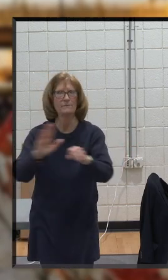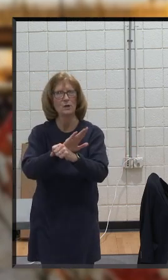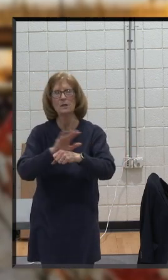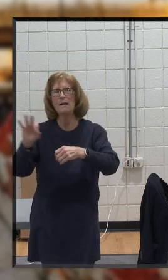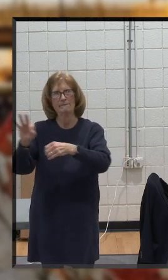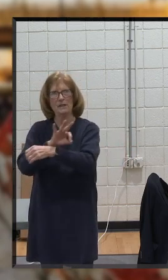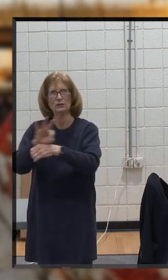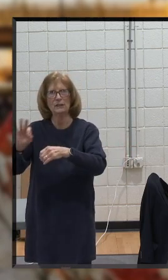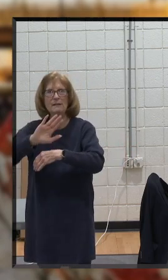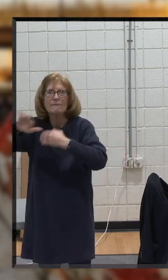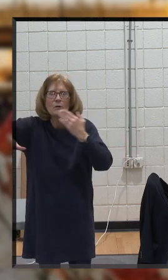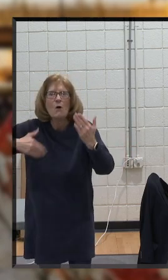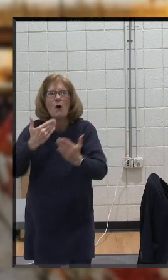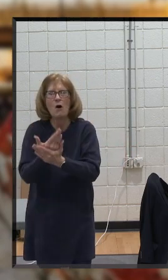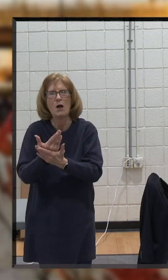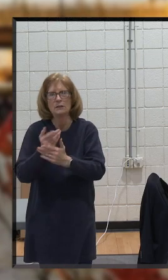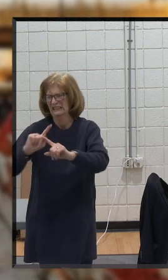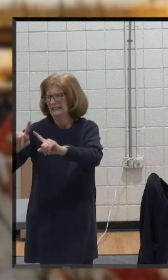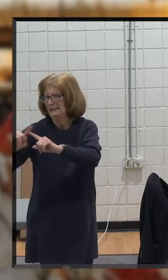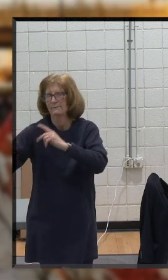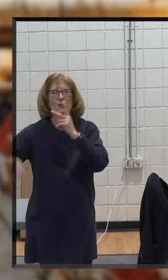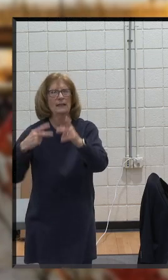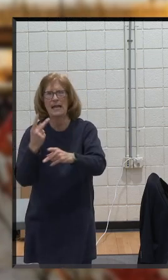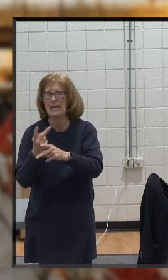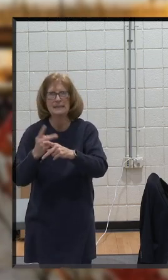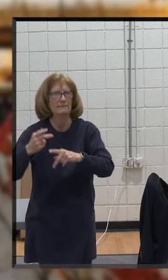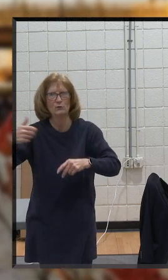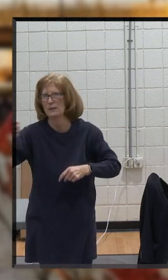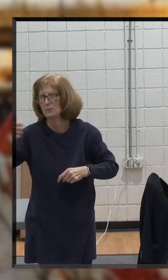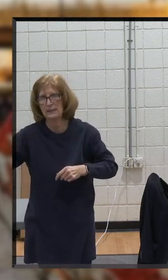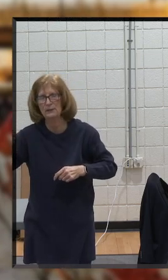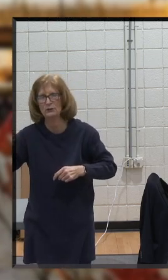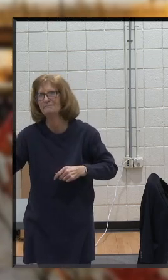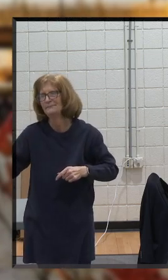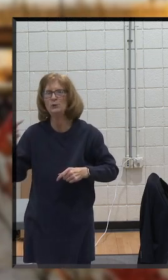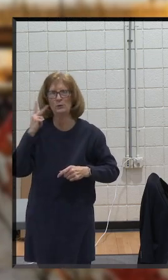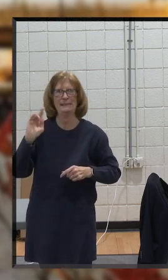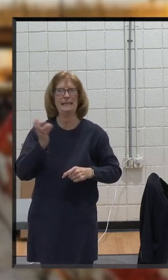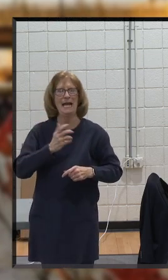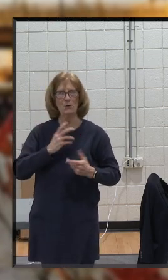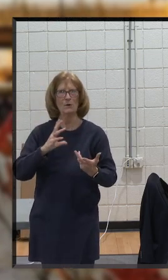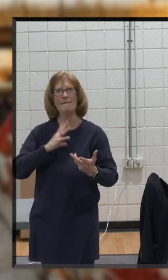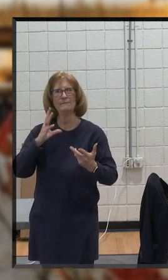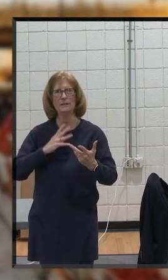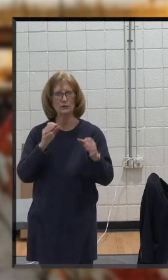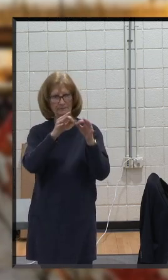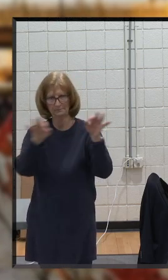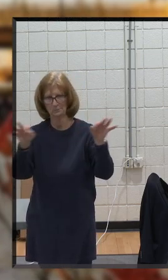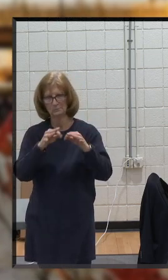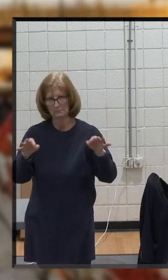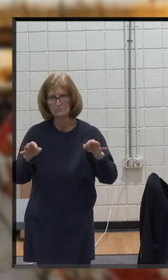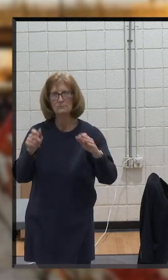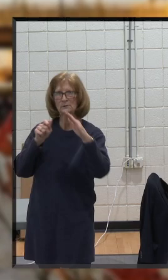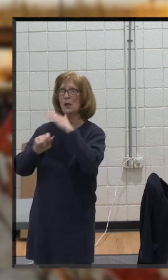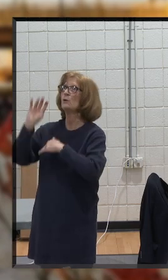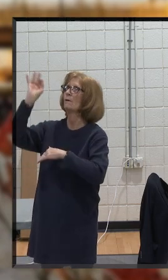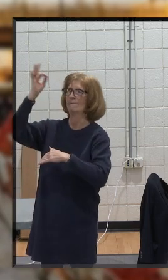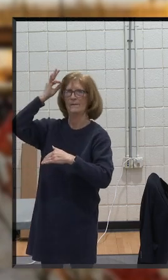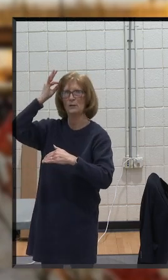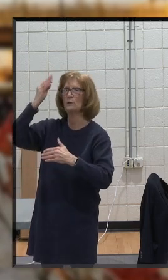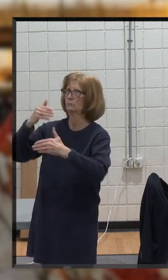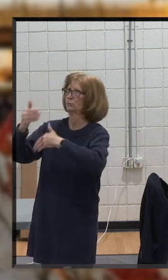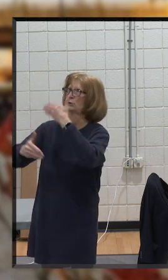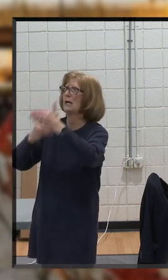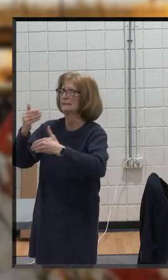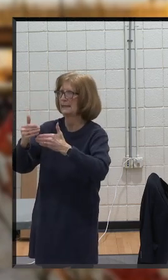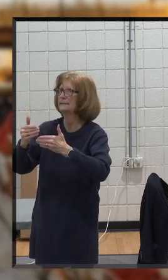of transportation. There's an official statement down below. So as part of the federal process for